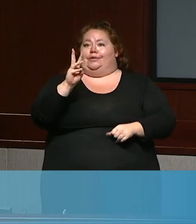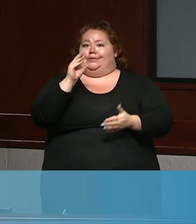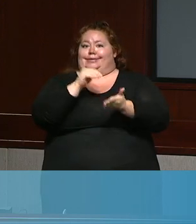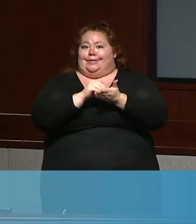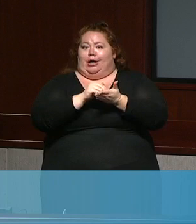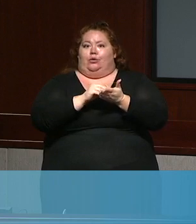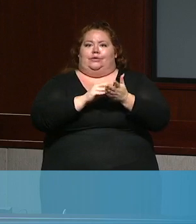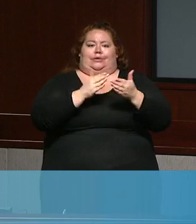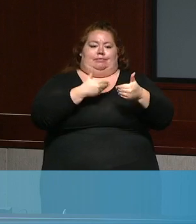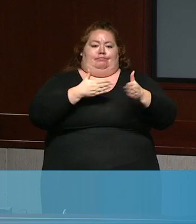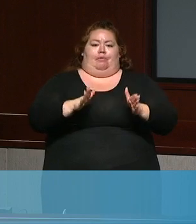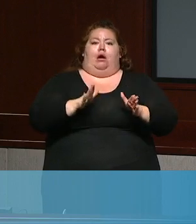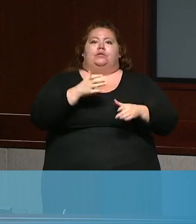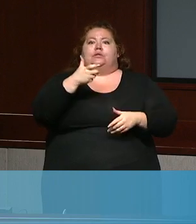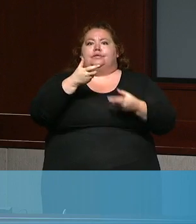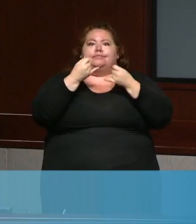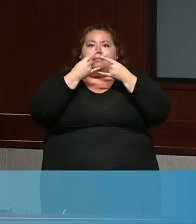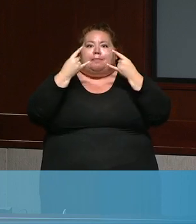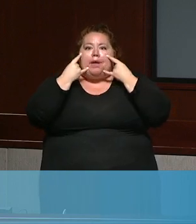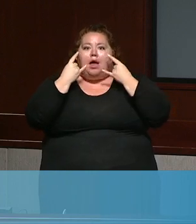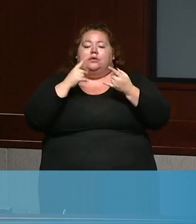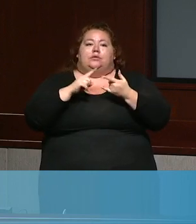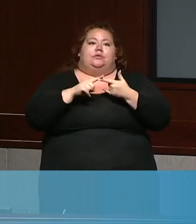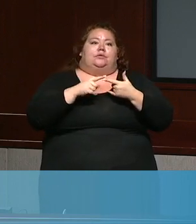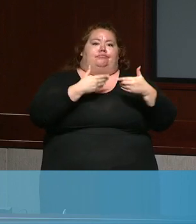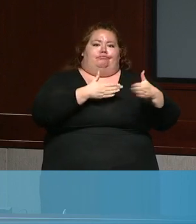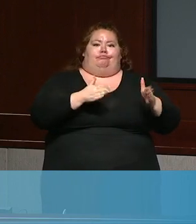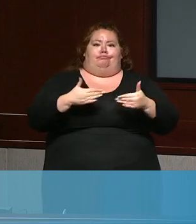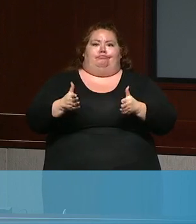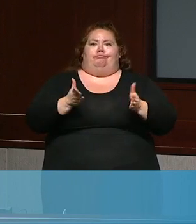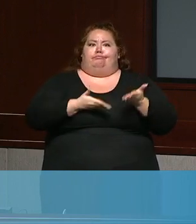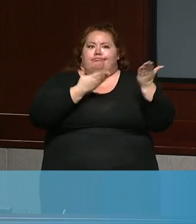36,976 boxes of masks, the 50 count,